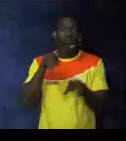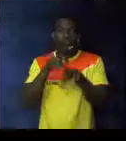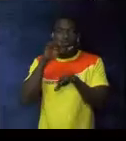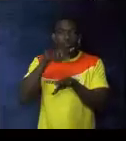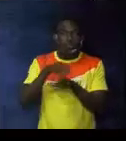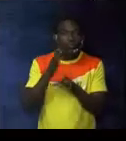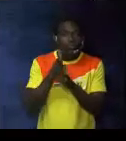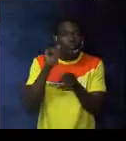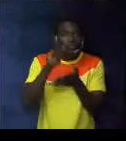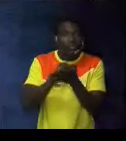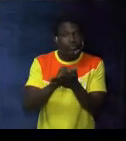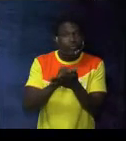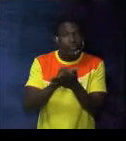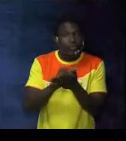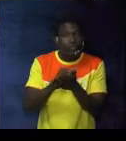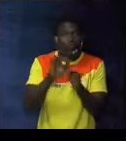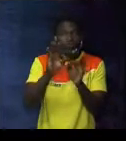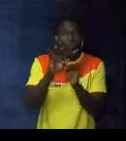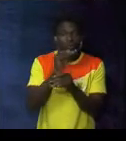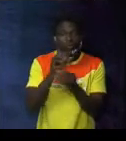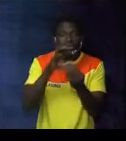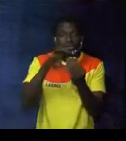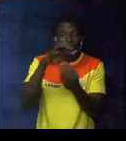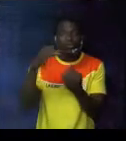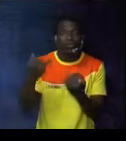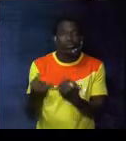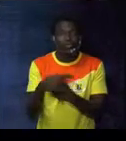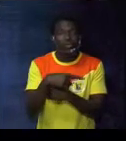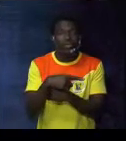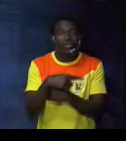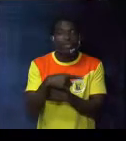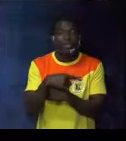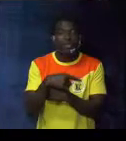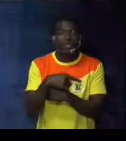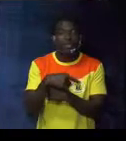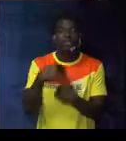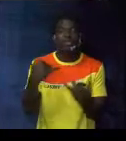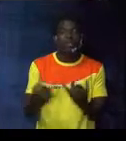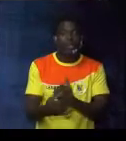at the lines that form a circle today.